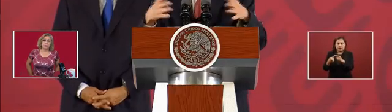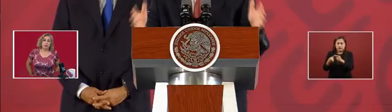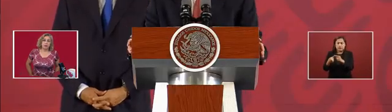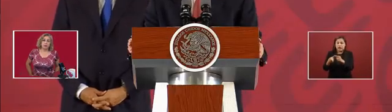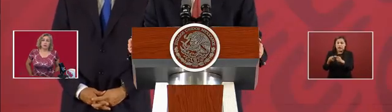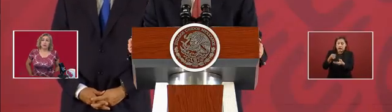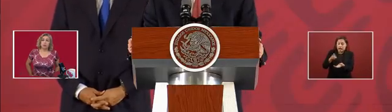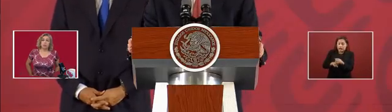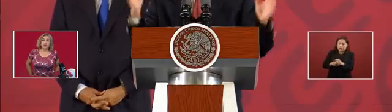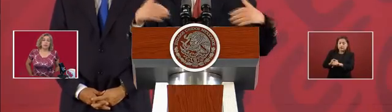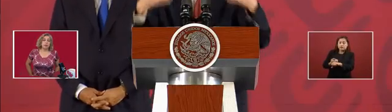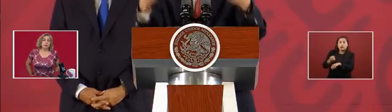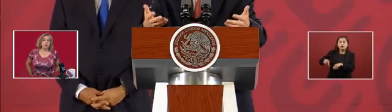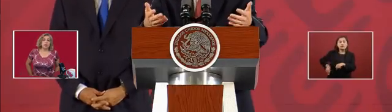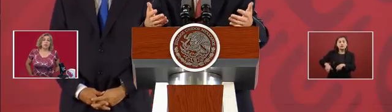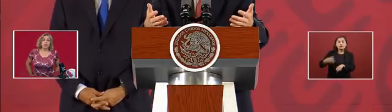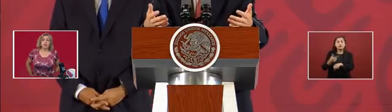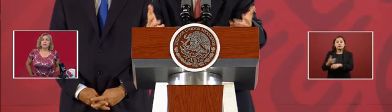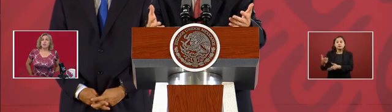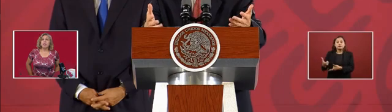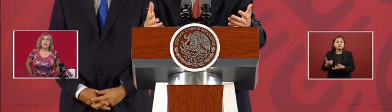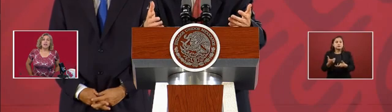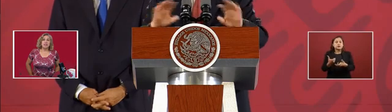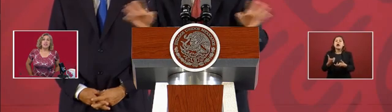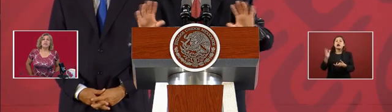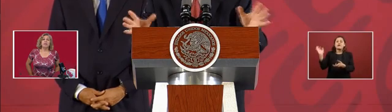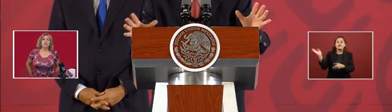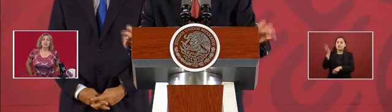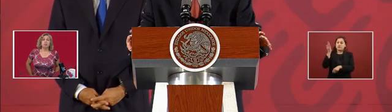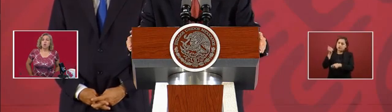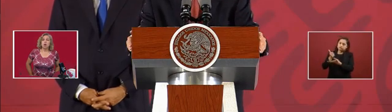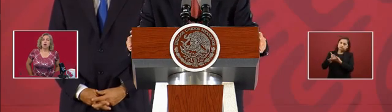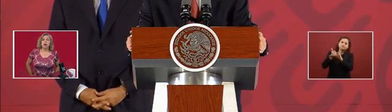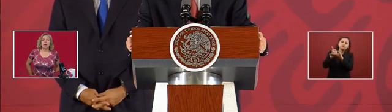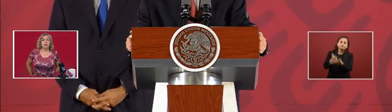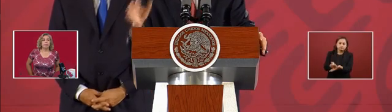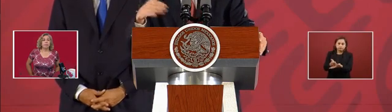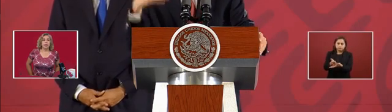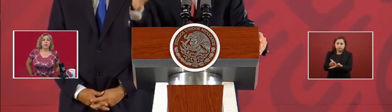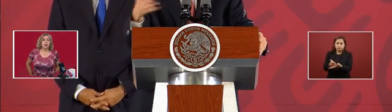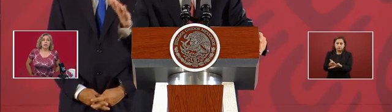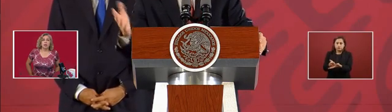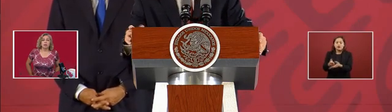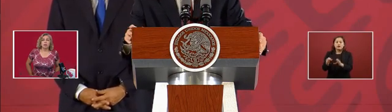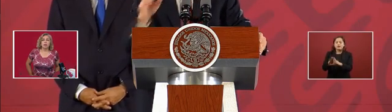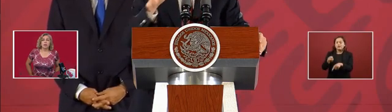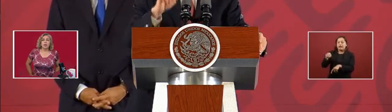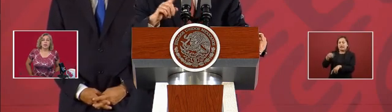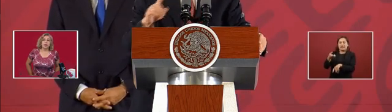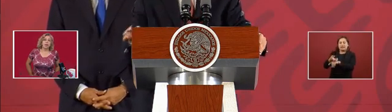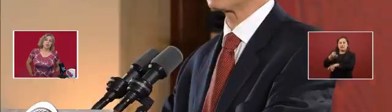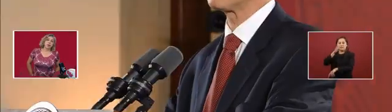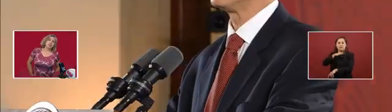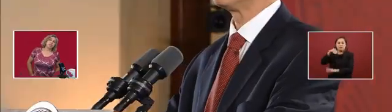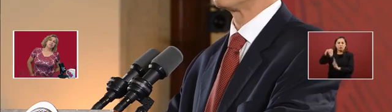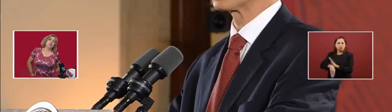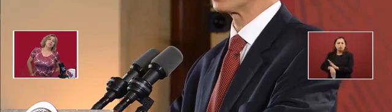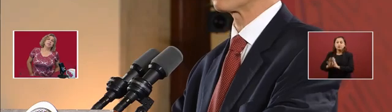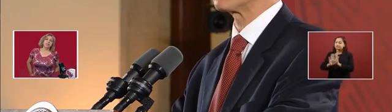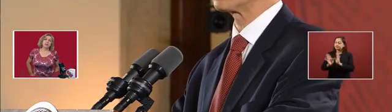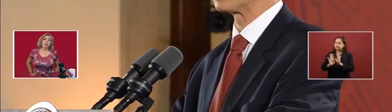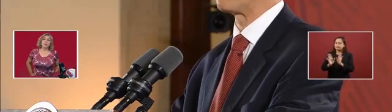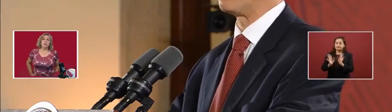un estado que the fracasó. federal, No va por ahí. it doesn't mean that if Es the segunda federal línea government goes in if they de- failed. mismo It's operativo. just part of the Y